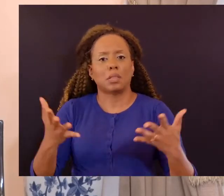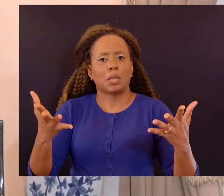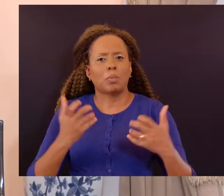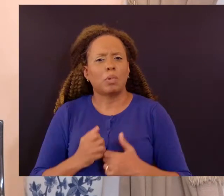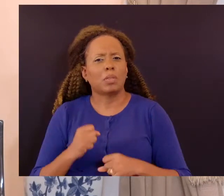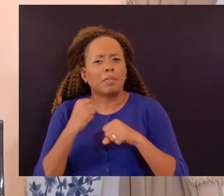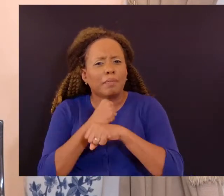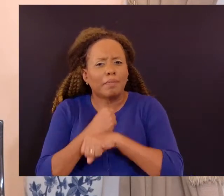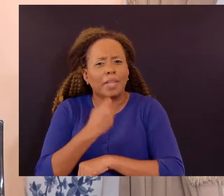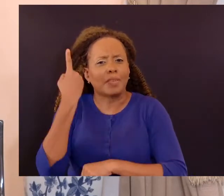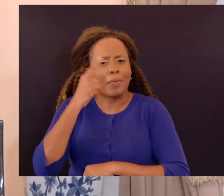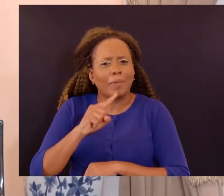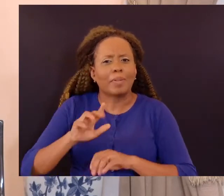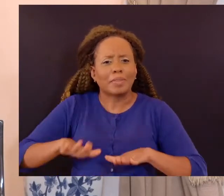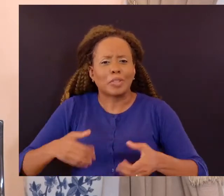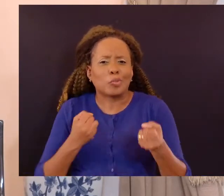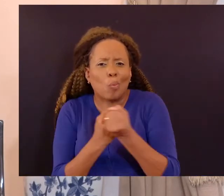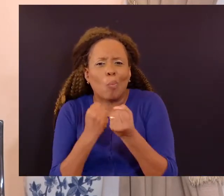are not going to be,